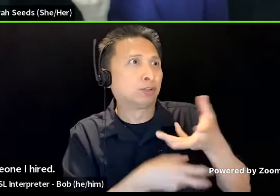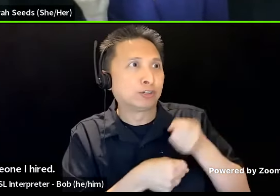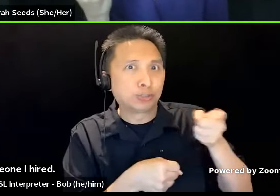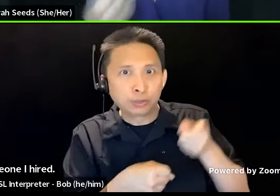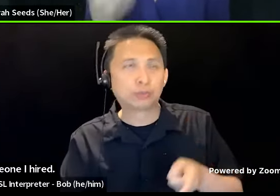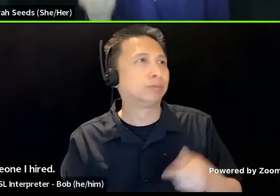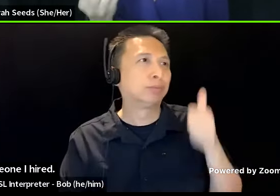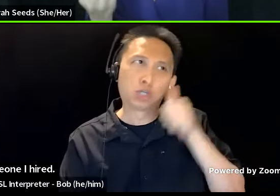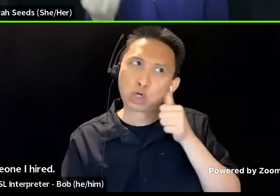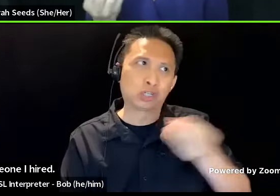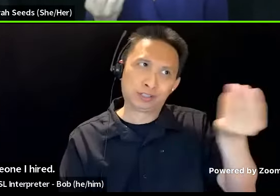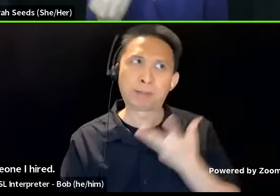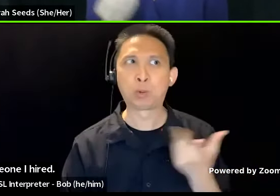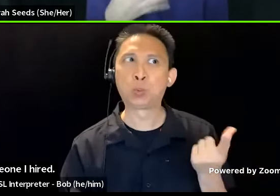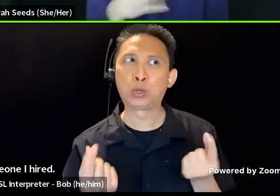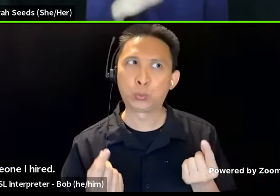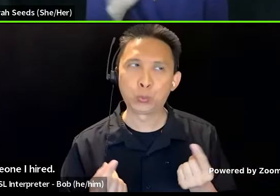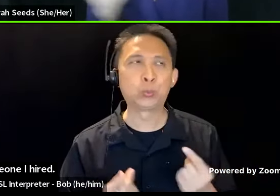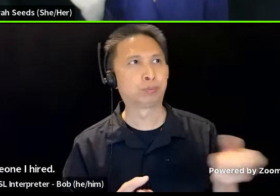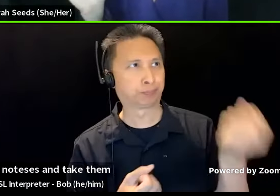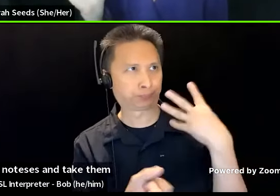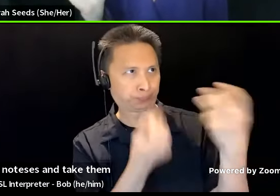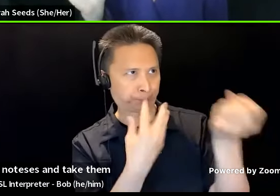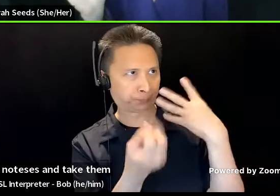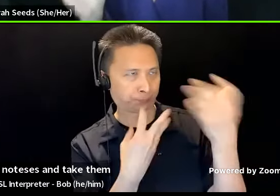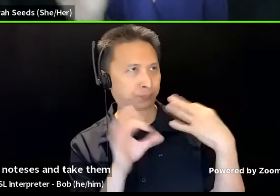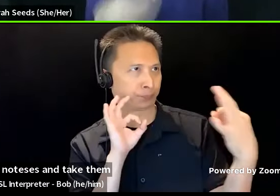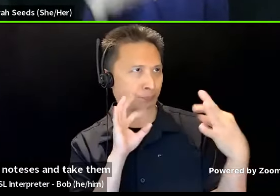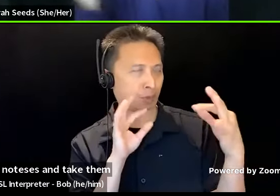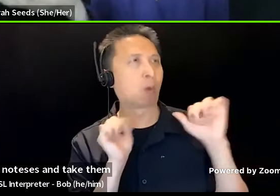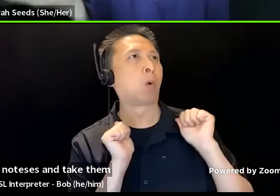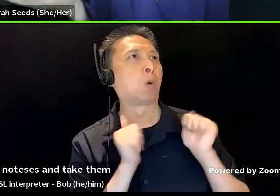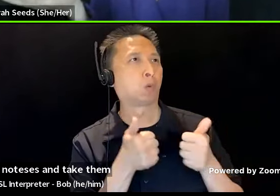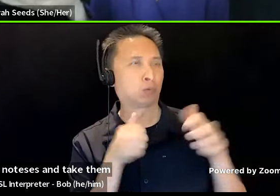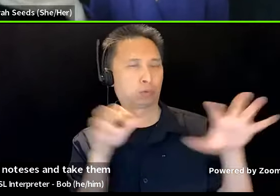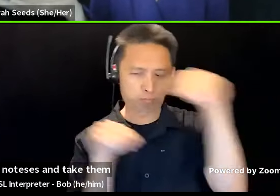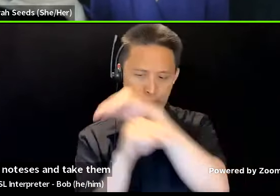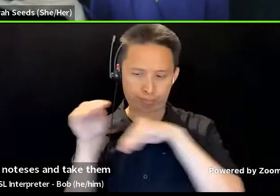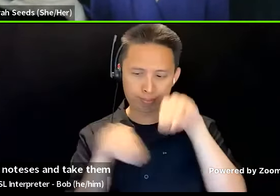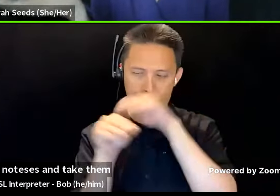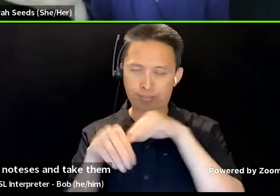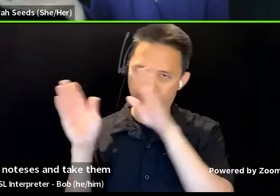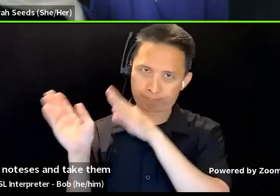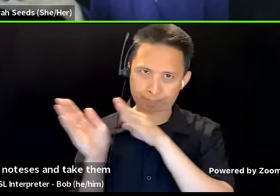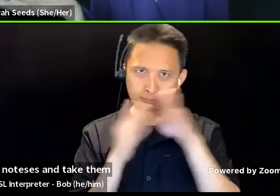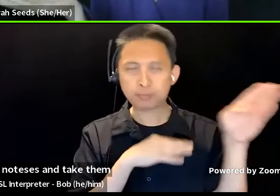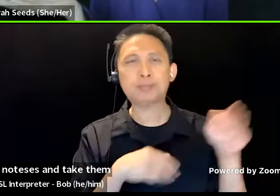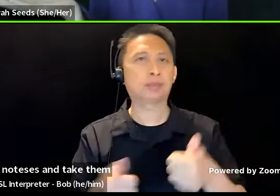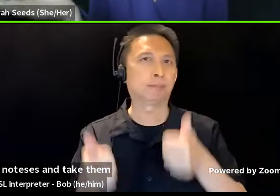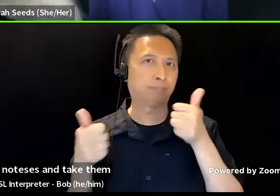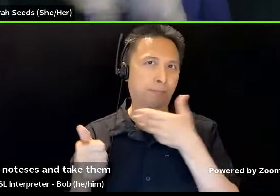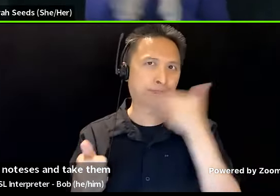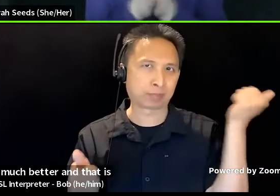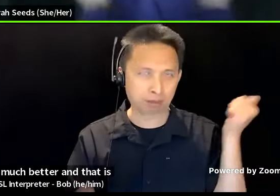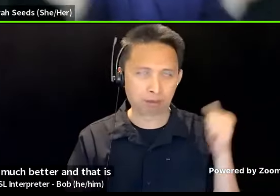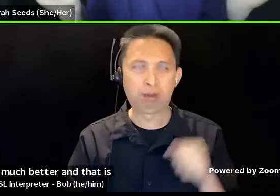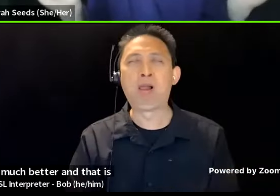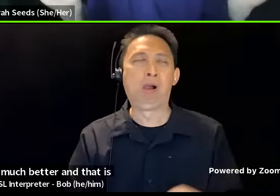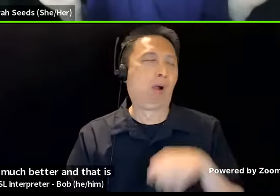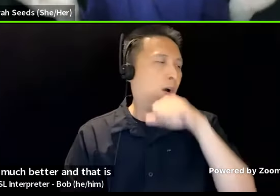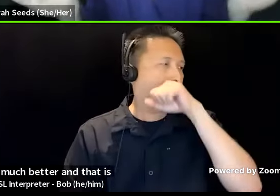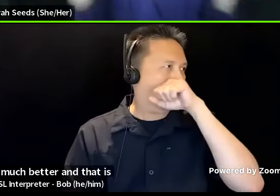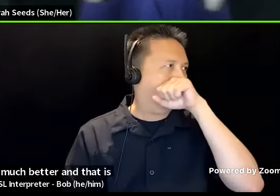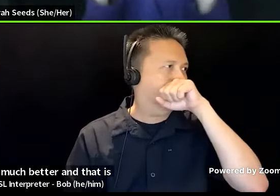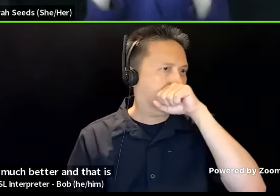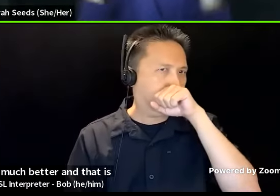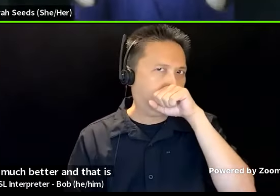take them. So I did. And I think it just made it so much better. And then that's why I think also I was able to write the second one and know that it could be a